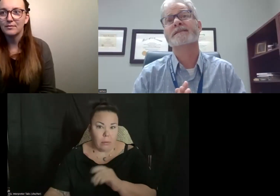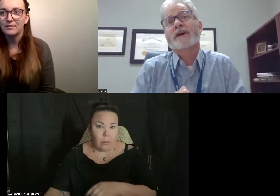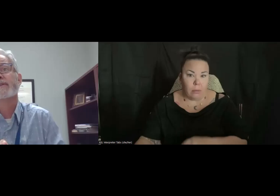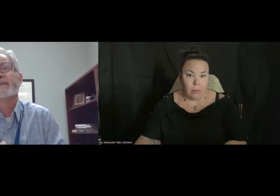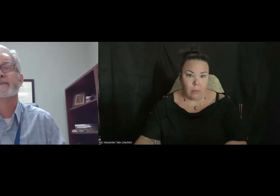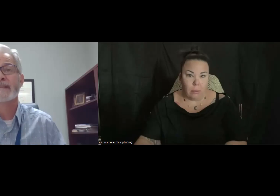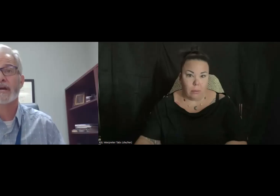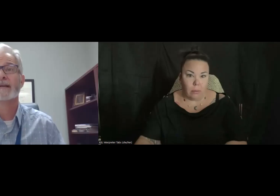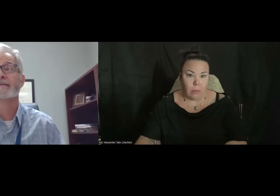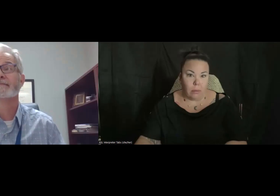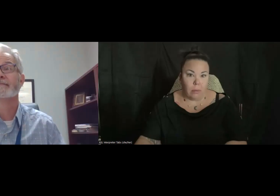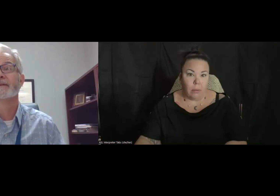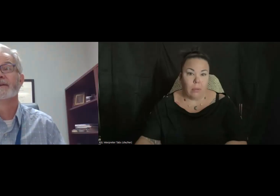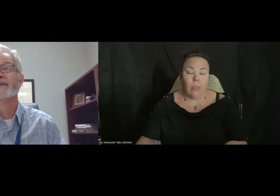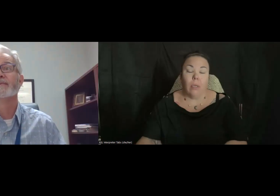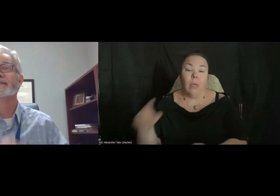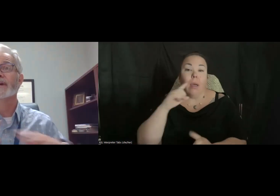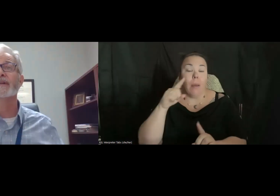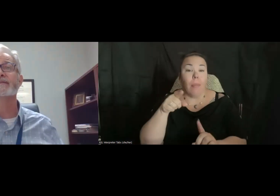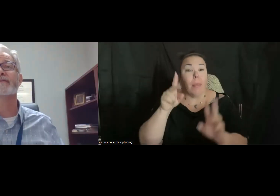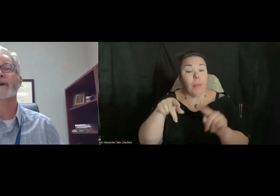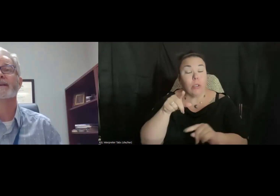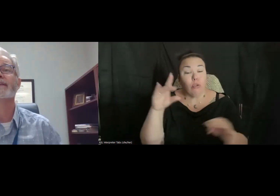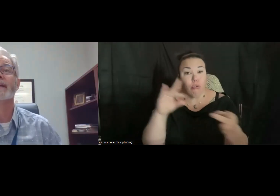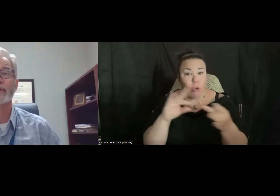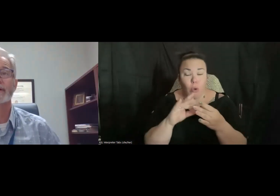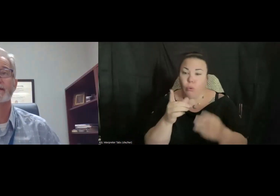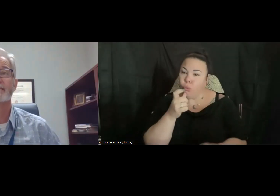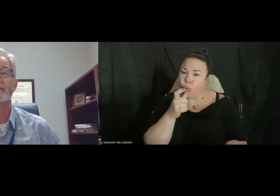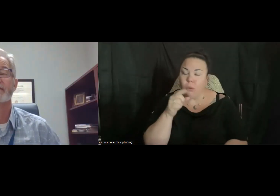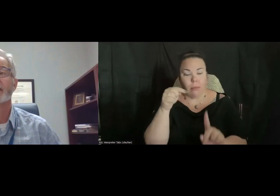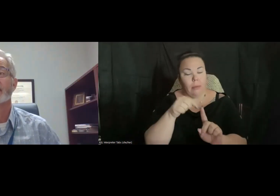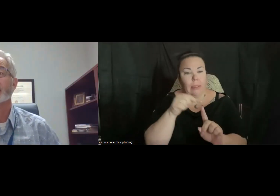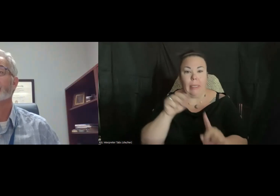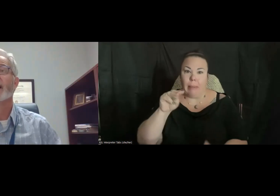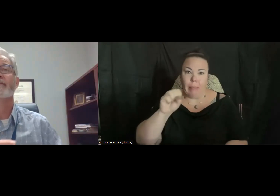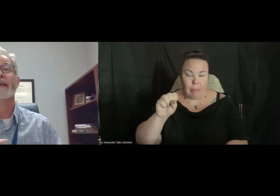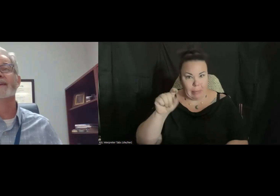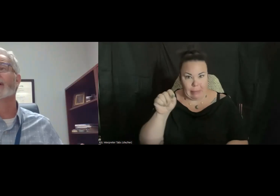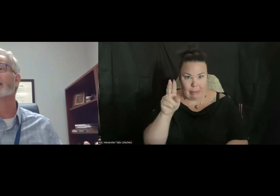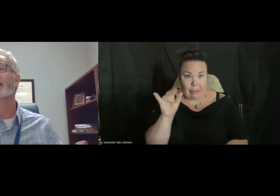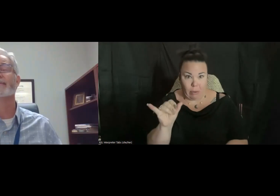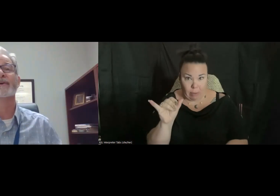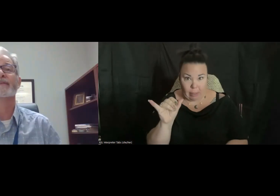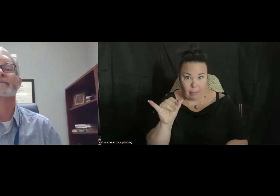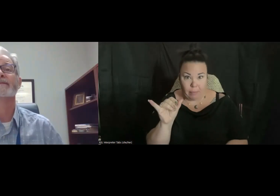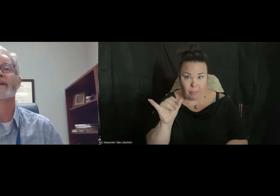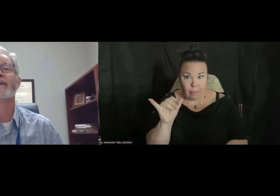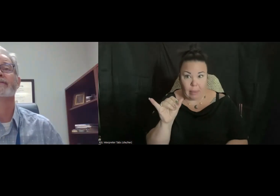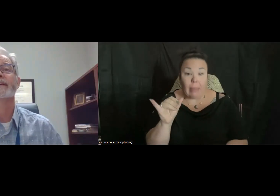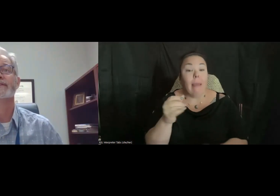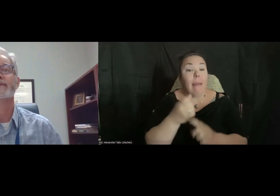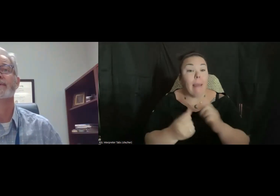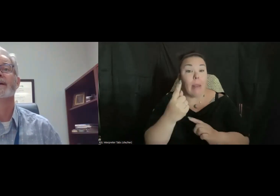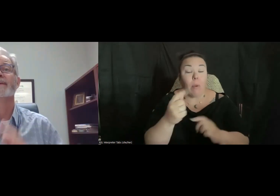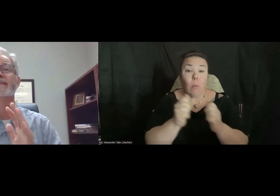you need to talk to is Miss Terry. So Miss Terry knows everybody in the neighborhoods. If you have anyone in the neighborhood with a mental